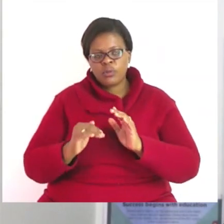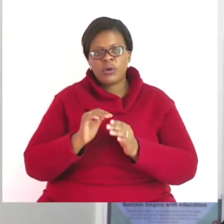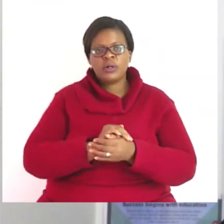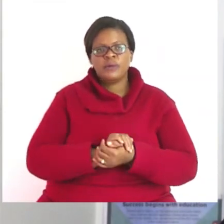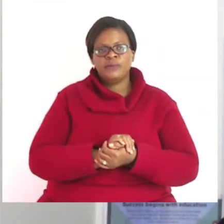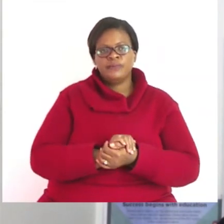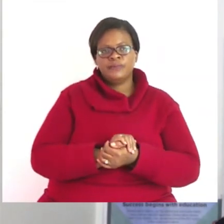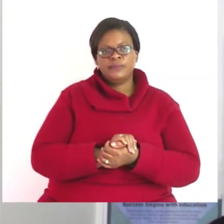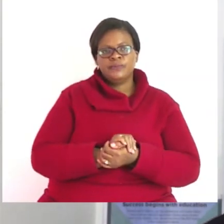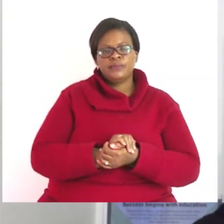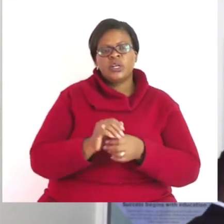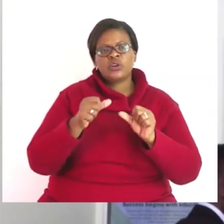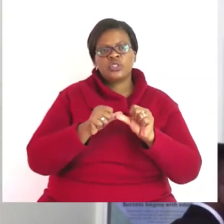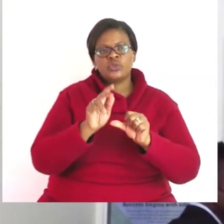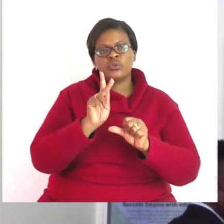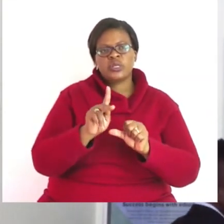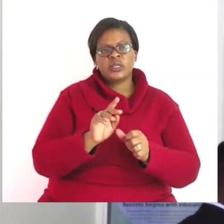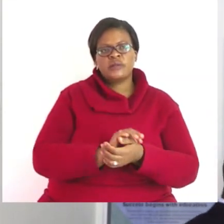I still have to continue.